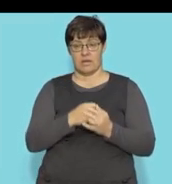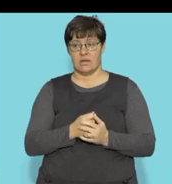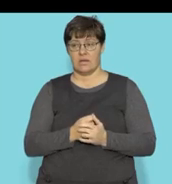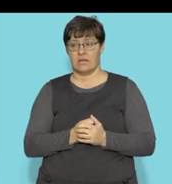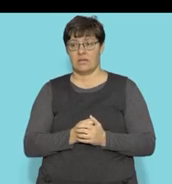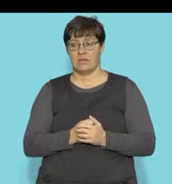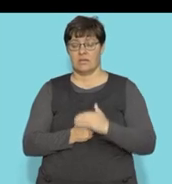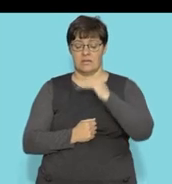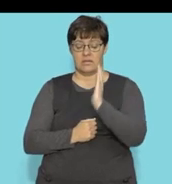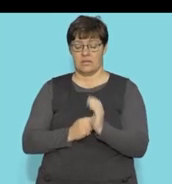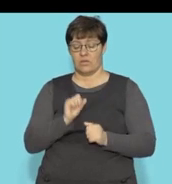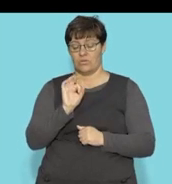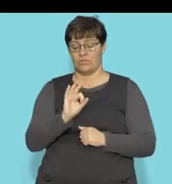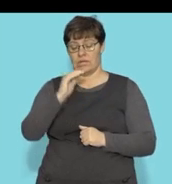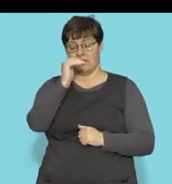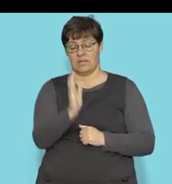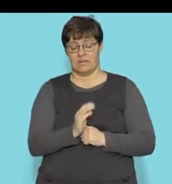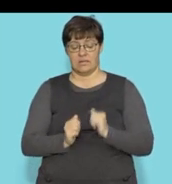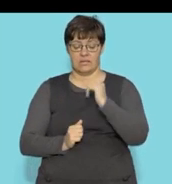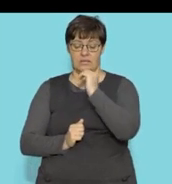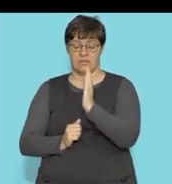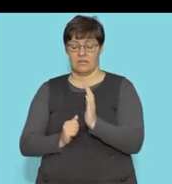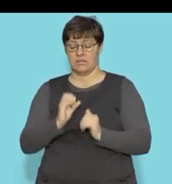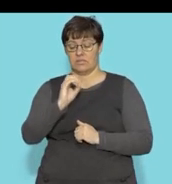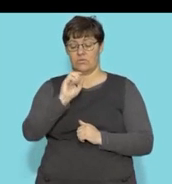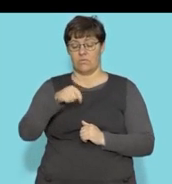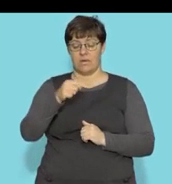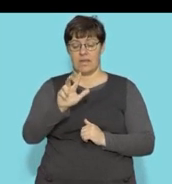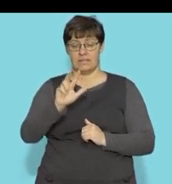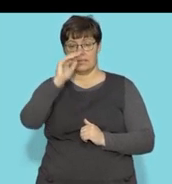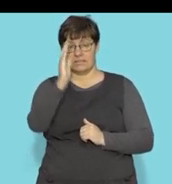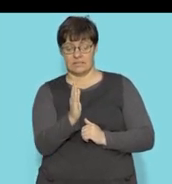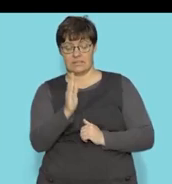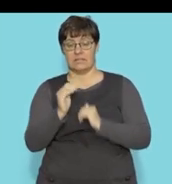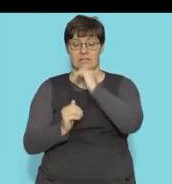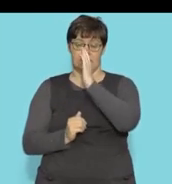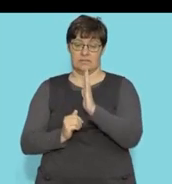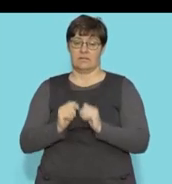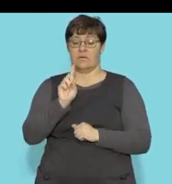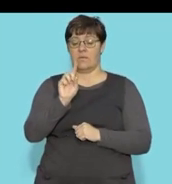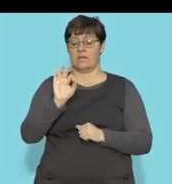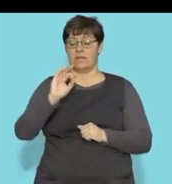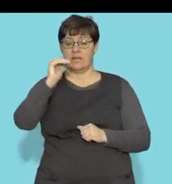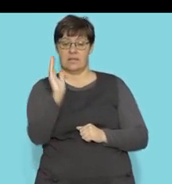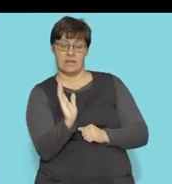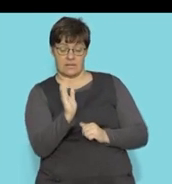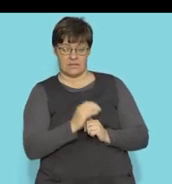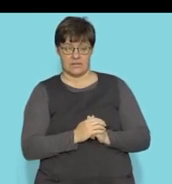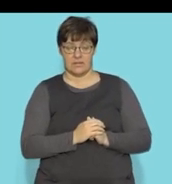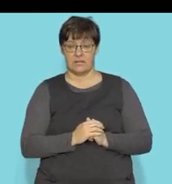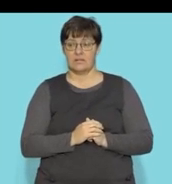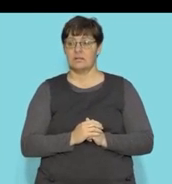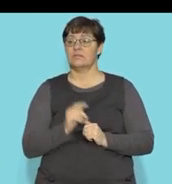pi multiplied by 3 multiplied by 0,8 multiplied by